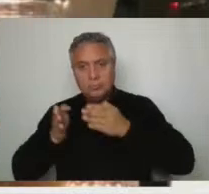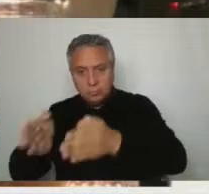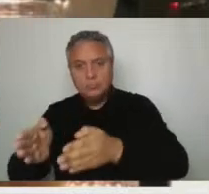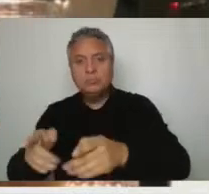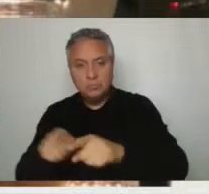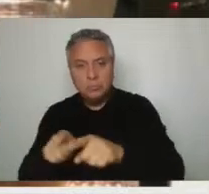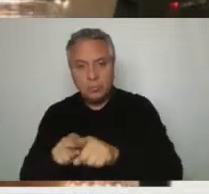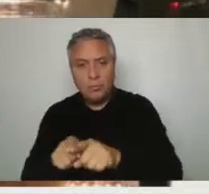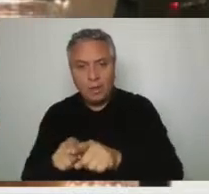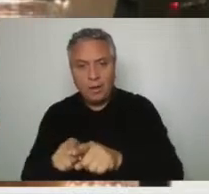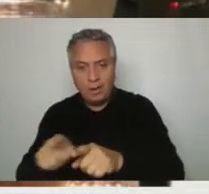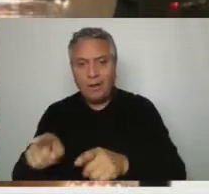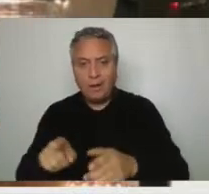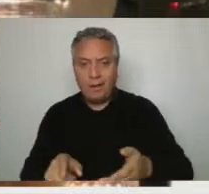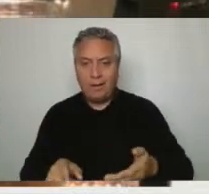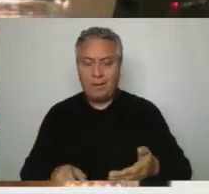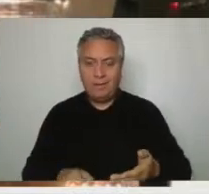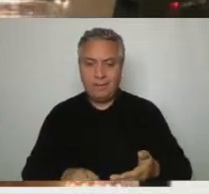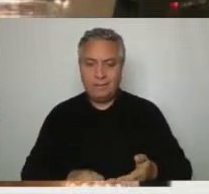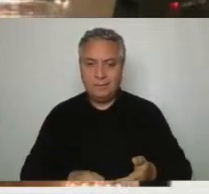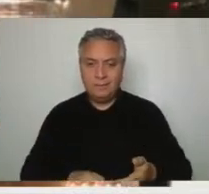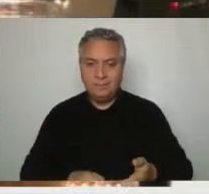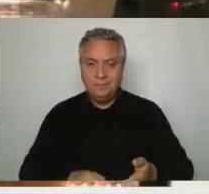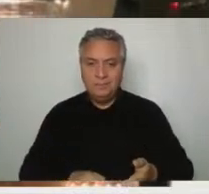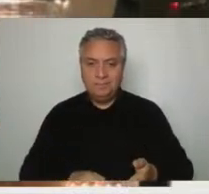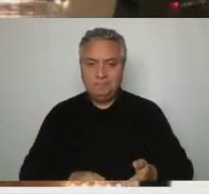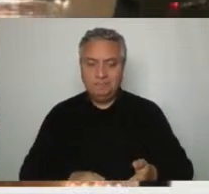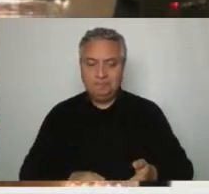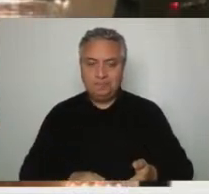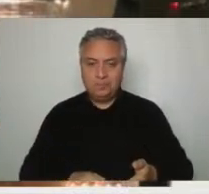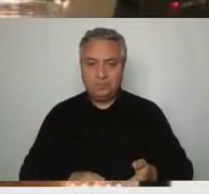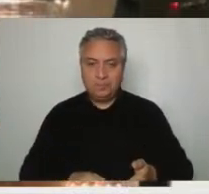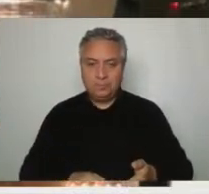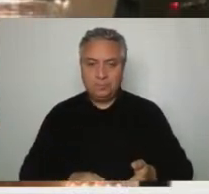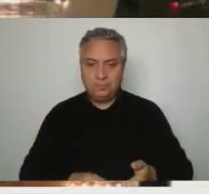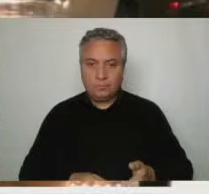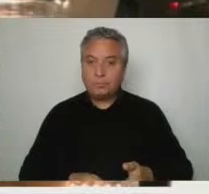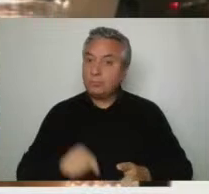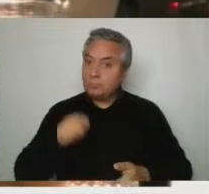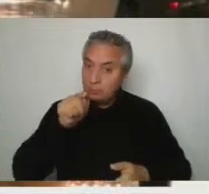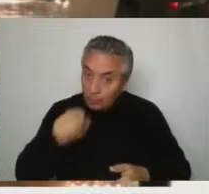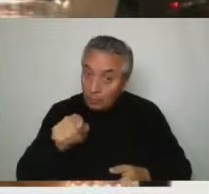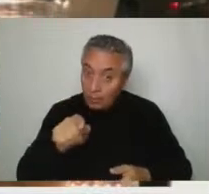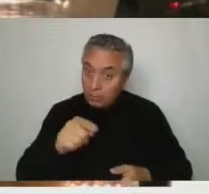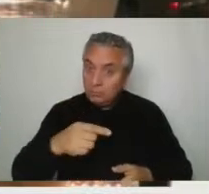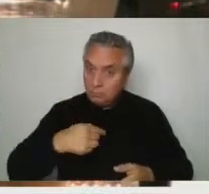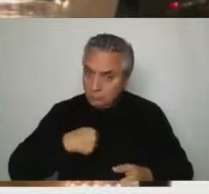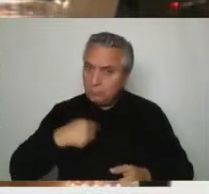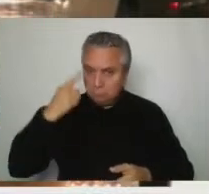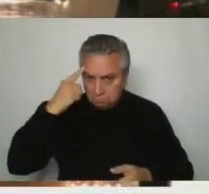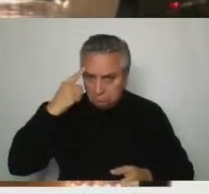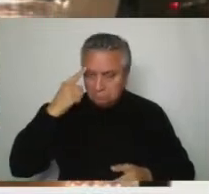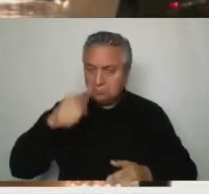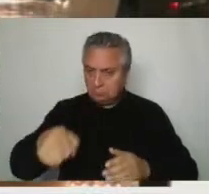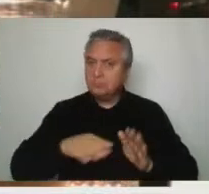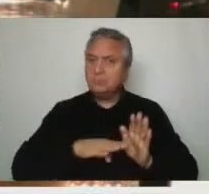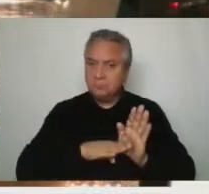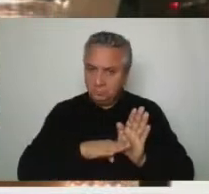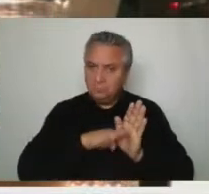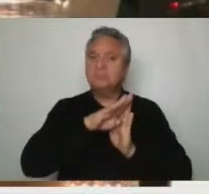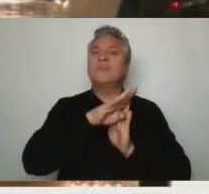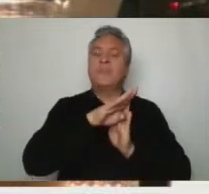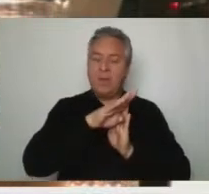access, just as those who had been registered beforehand. I think that is a